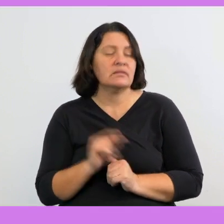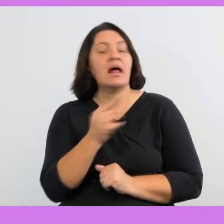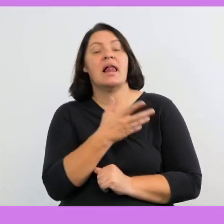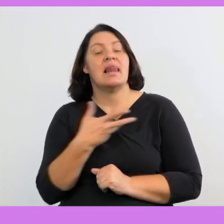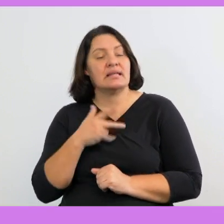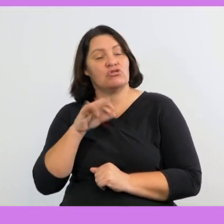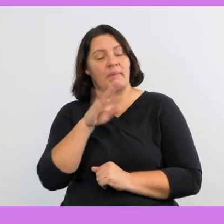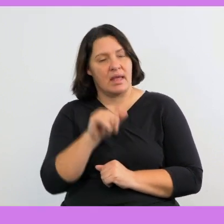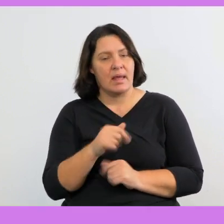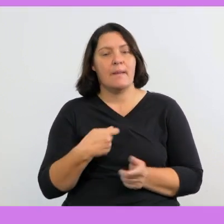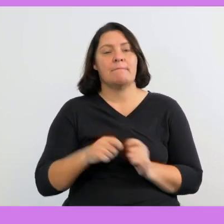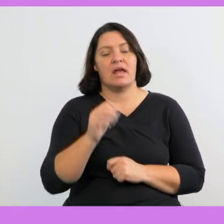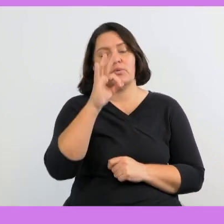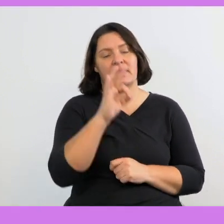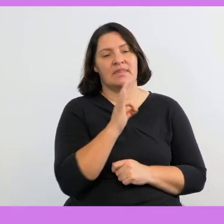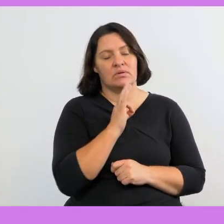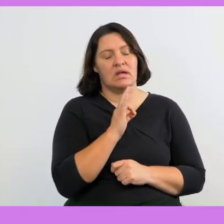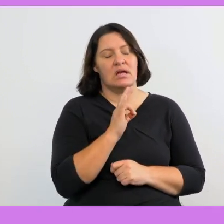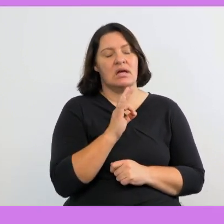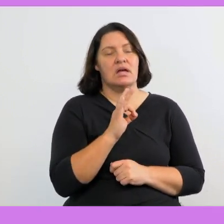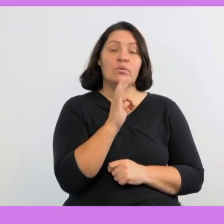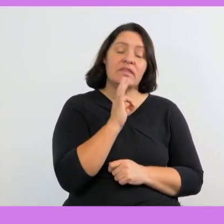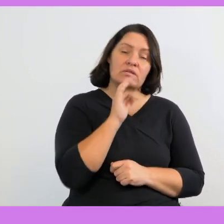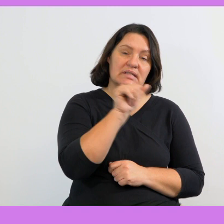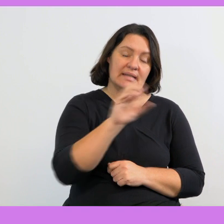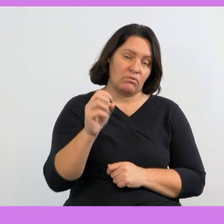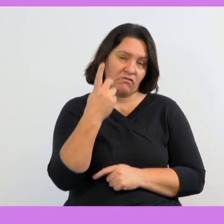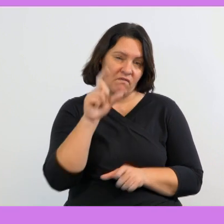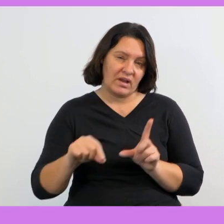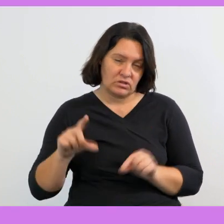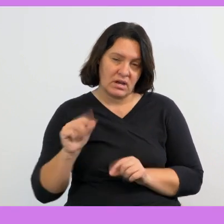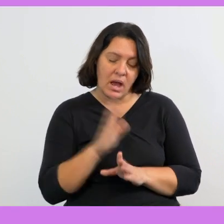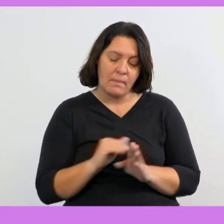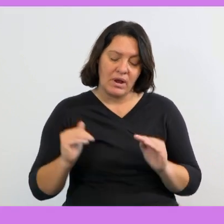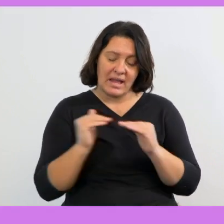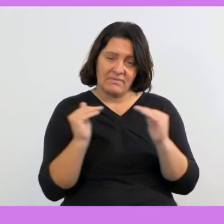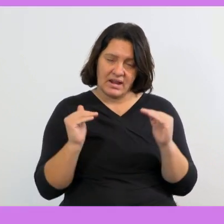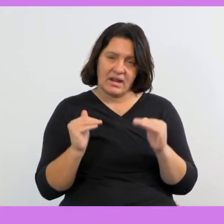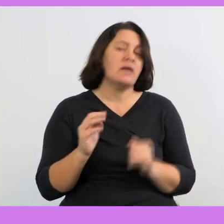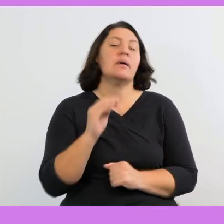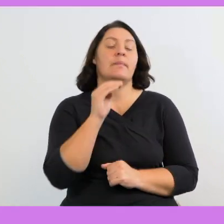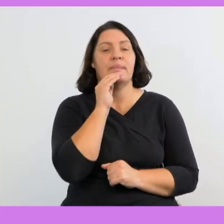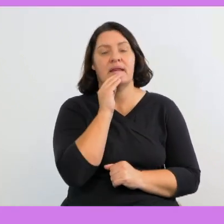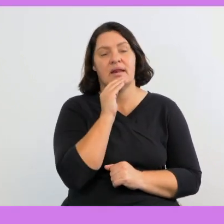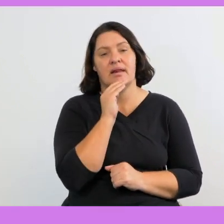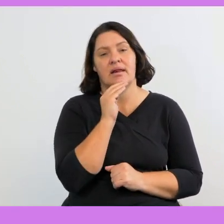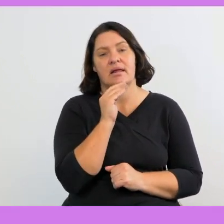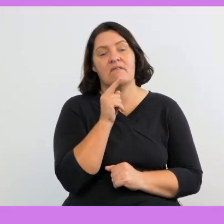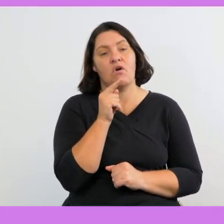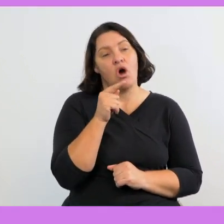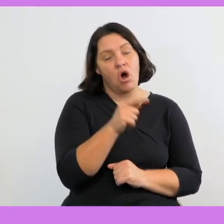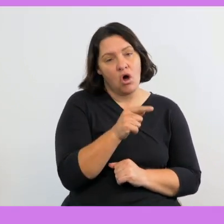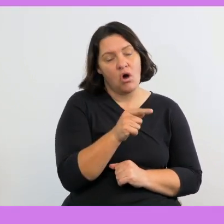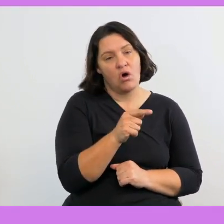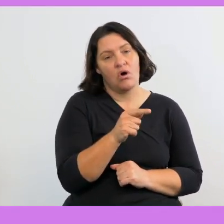this lady Jamie is paying 3,600 rand per function. So break even in this context means that in order